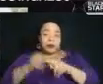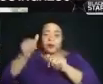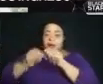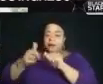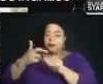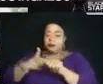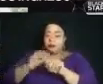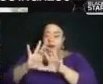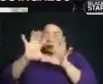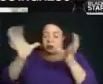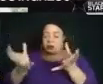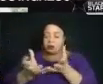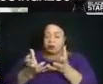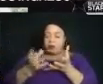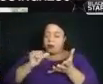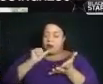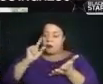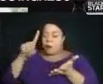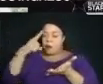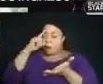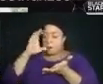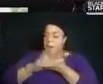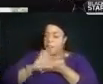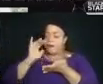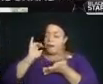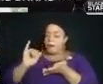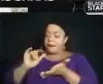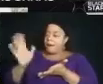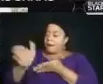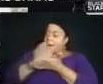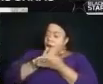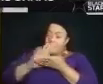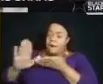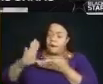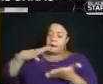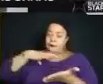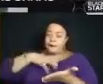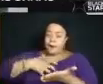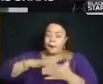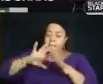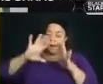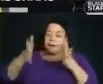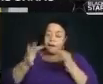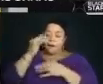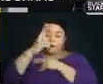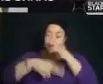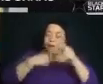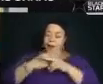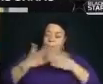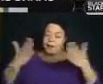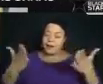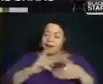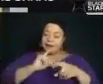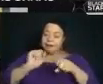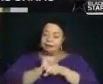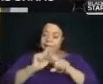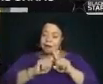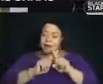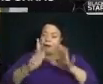the Spirit to bend the moral law with the weight of our nonviolent actions.